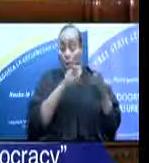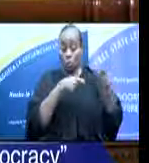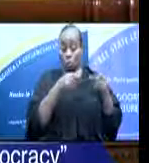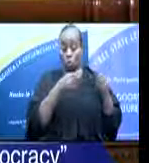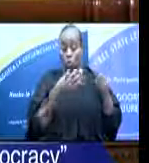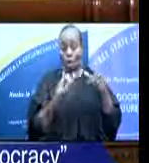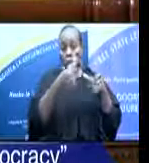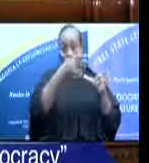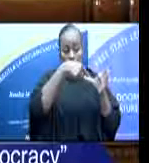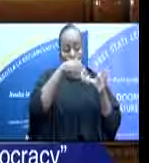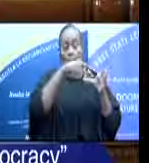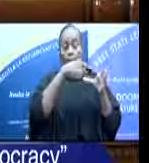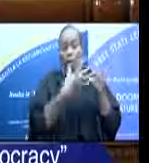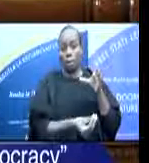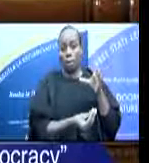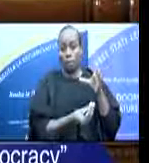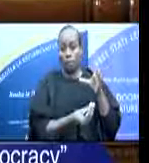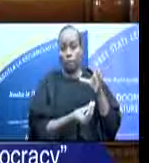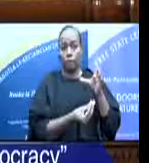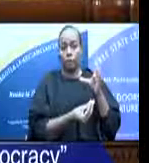controls.